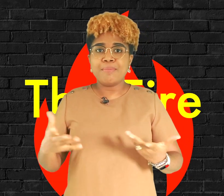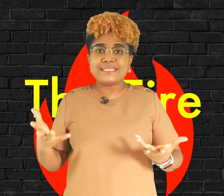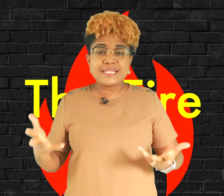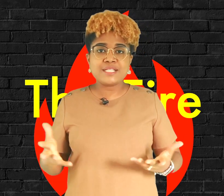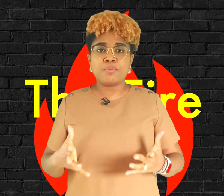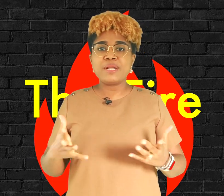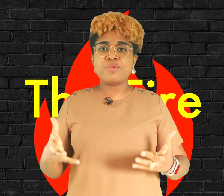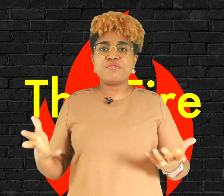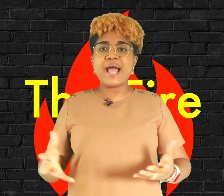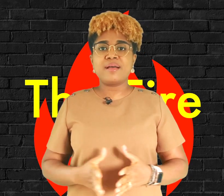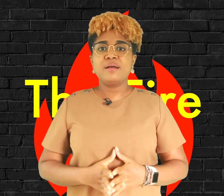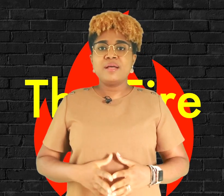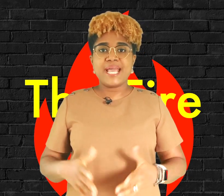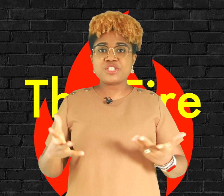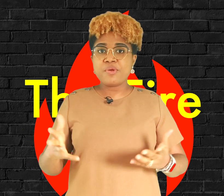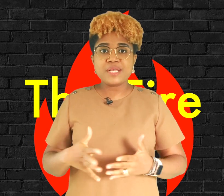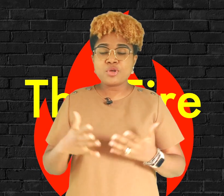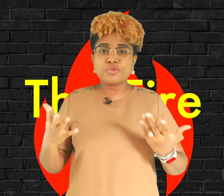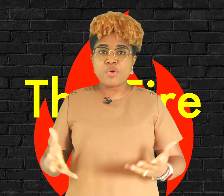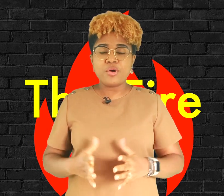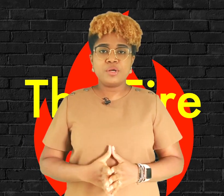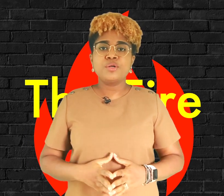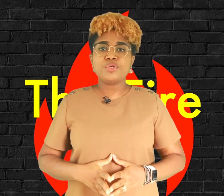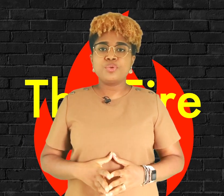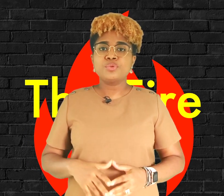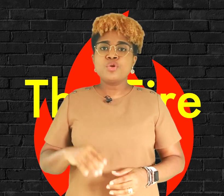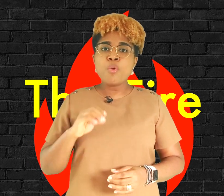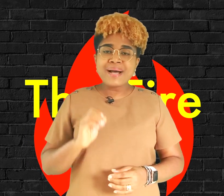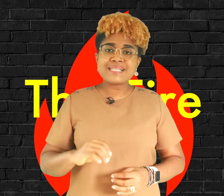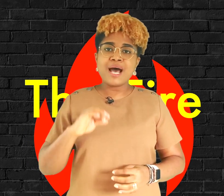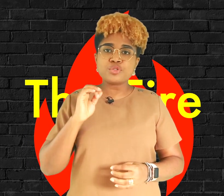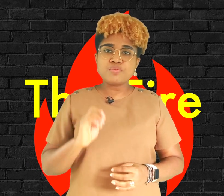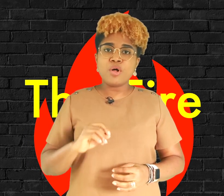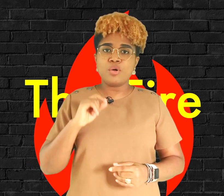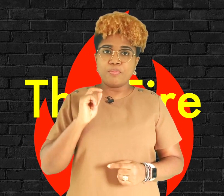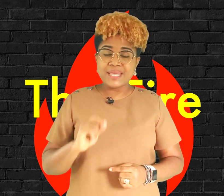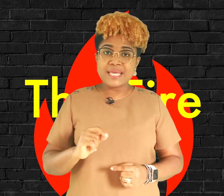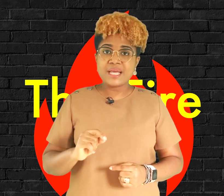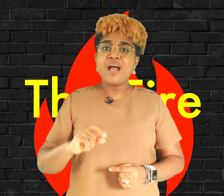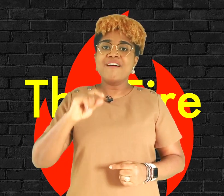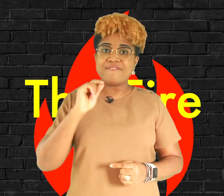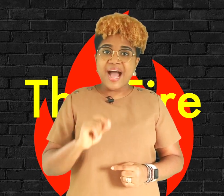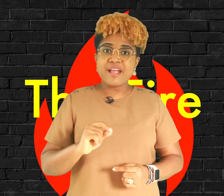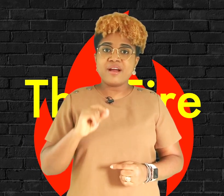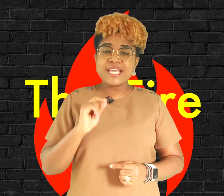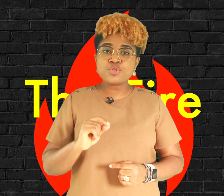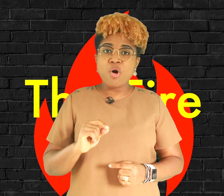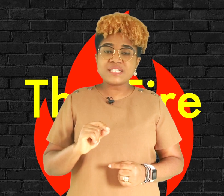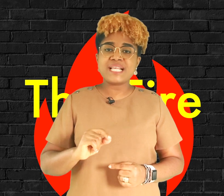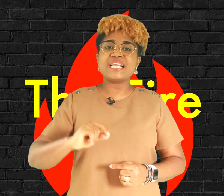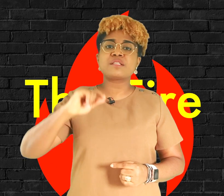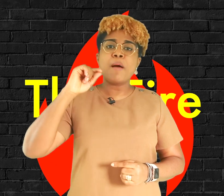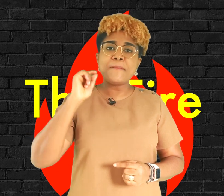or matches or playing with fire, experience gone wrong. You know, no matter how small or big, fire